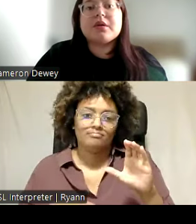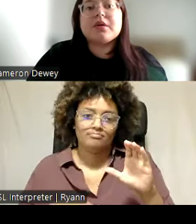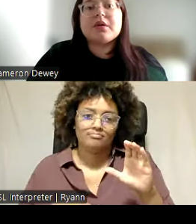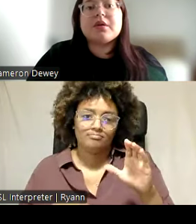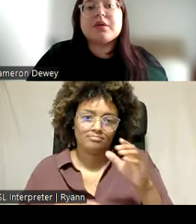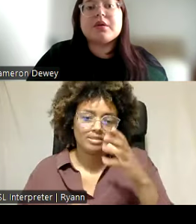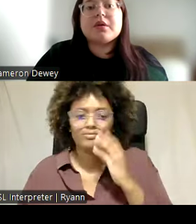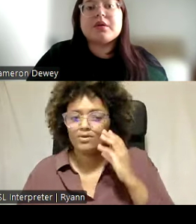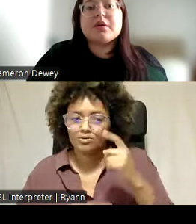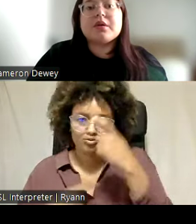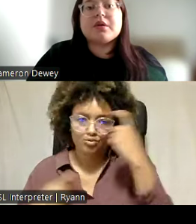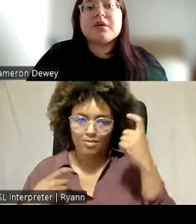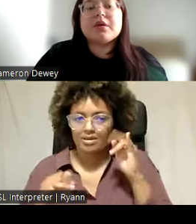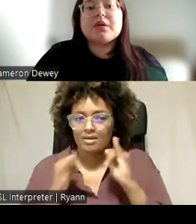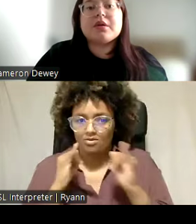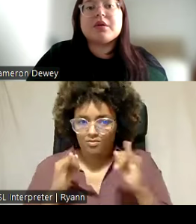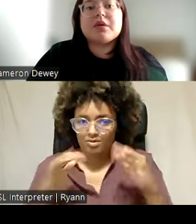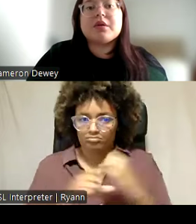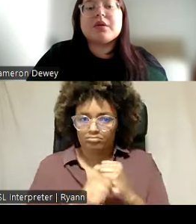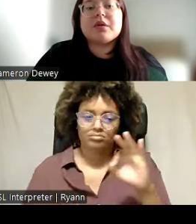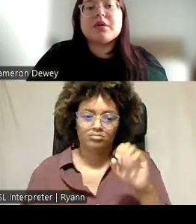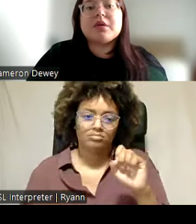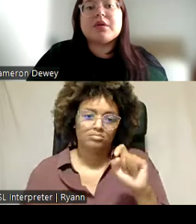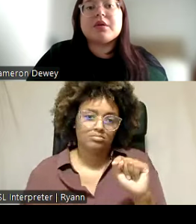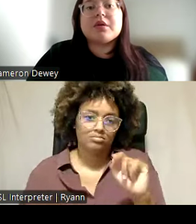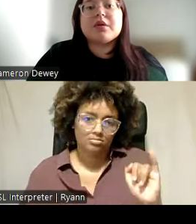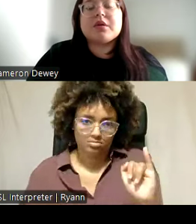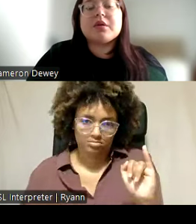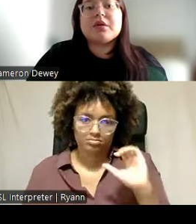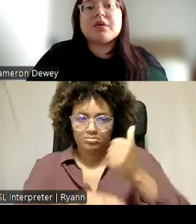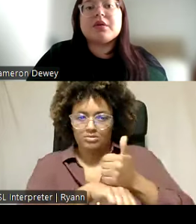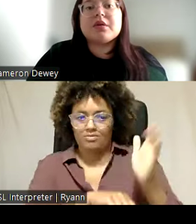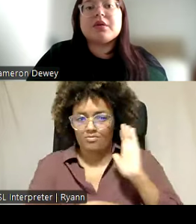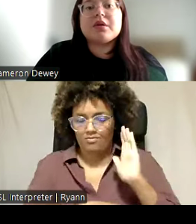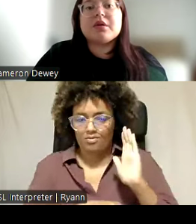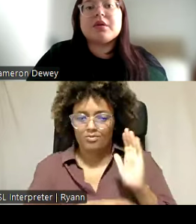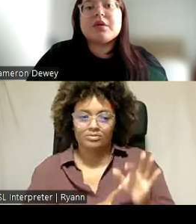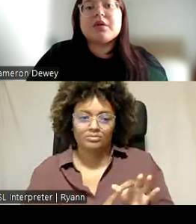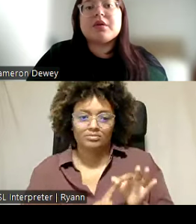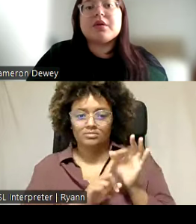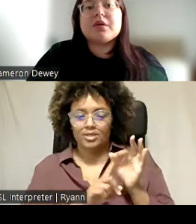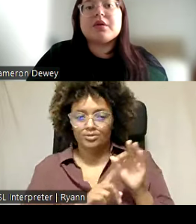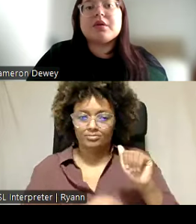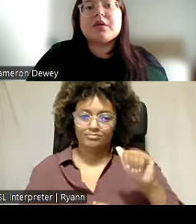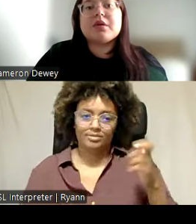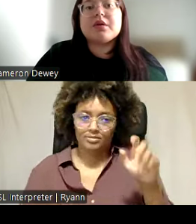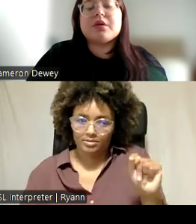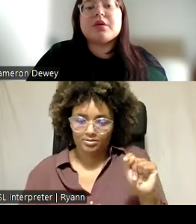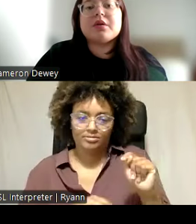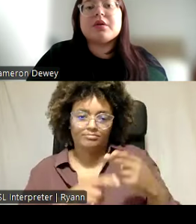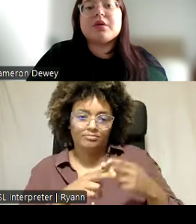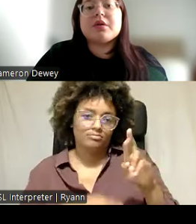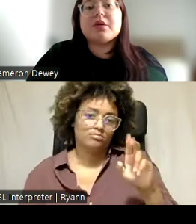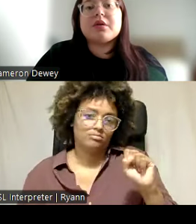a former special agent, Russell Strand, and the purpose of this is to collect as much forensic and